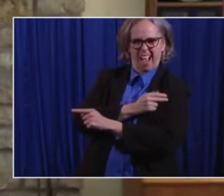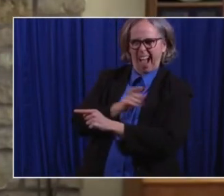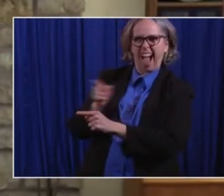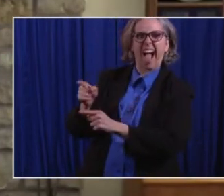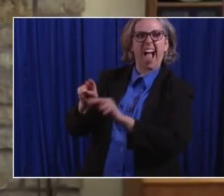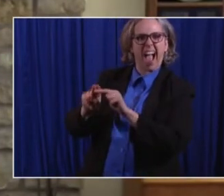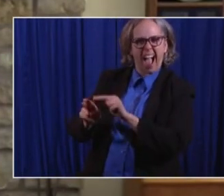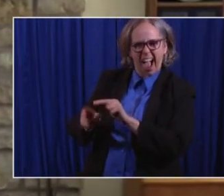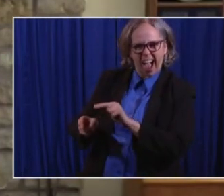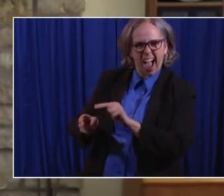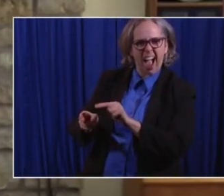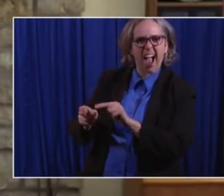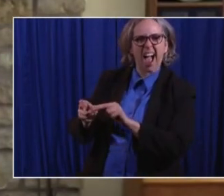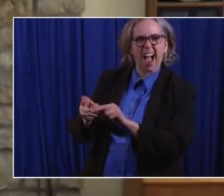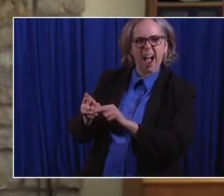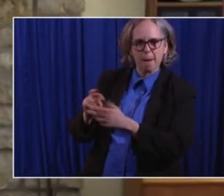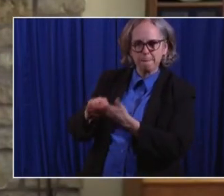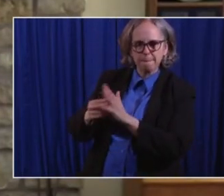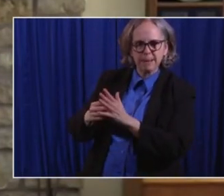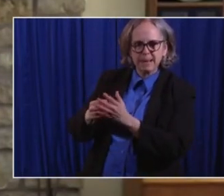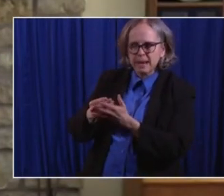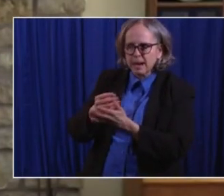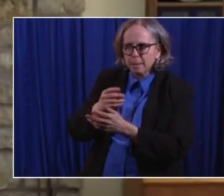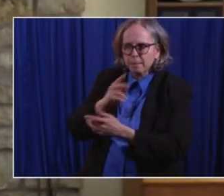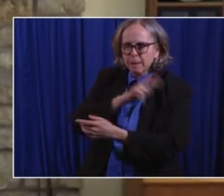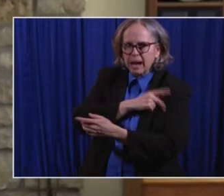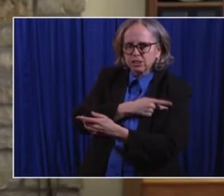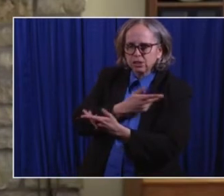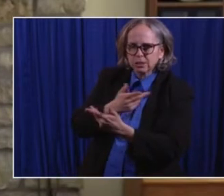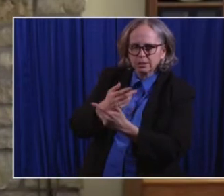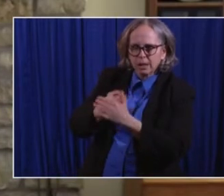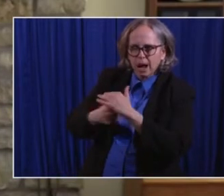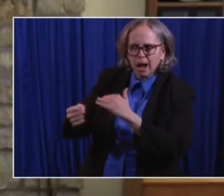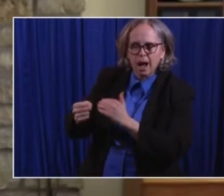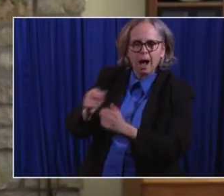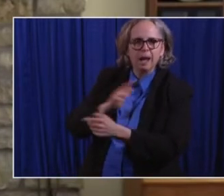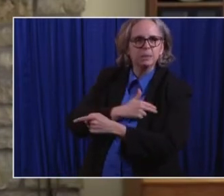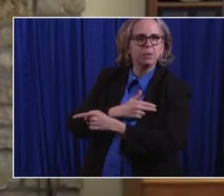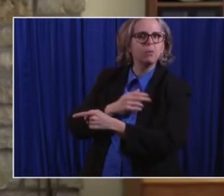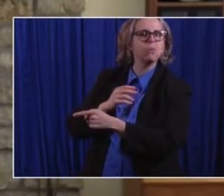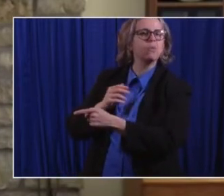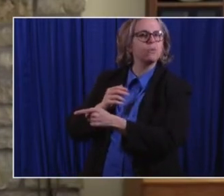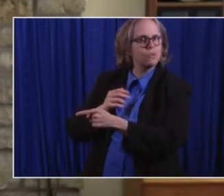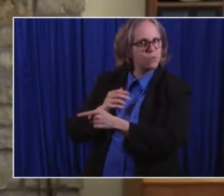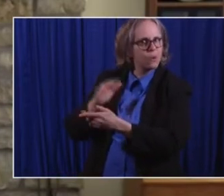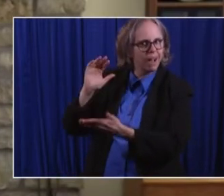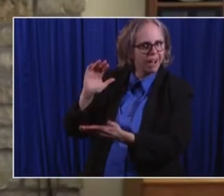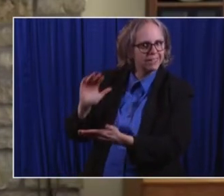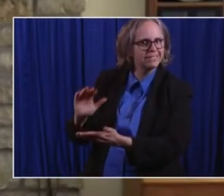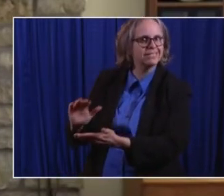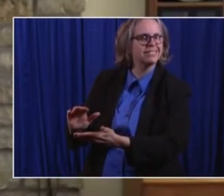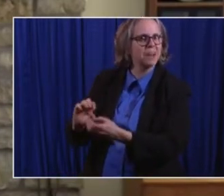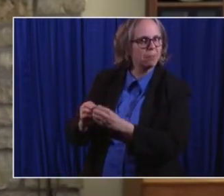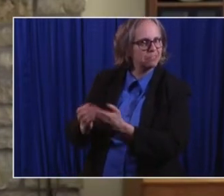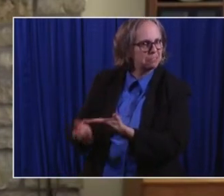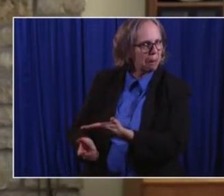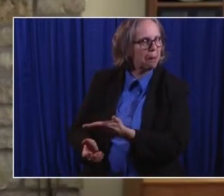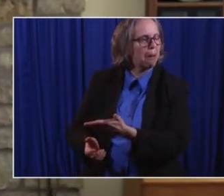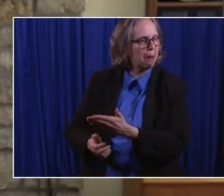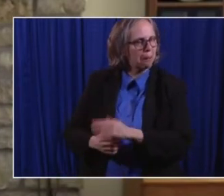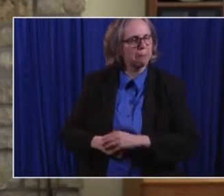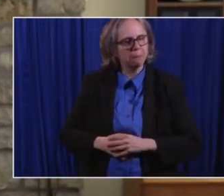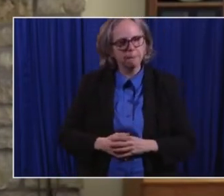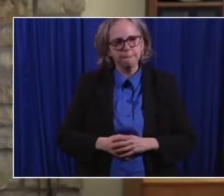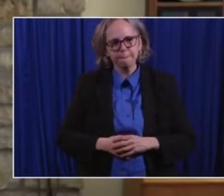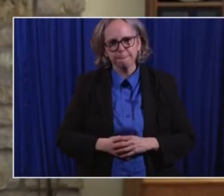are in our hospitals because of COVID. Trend is particularly hopeful when we look at the